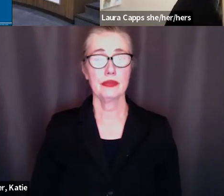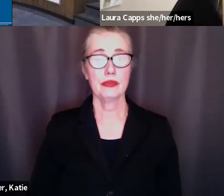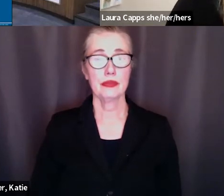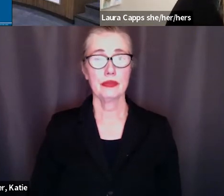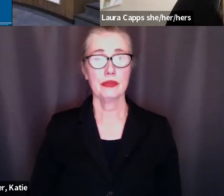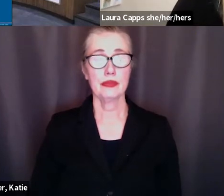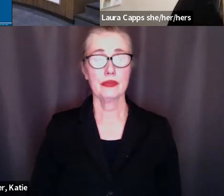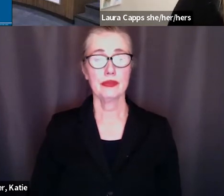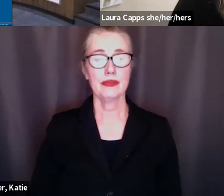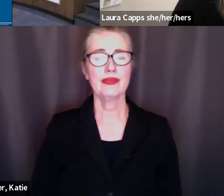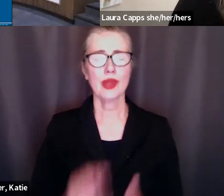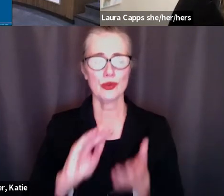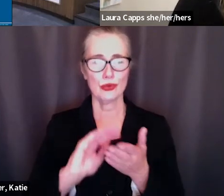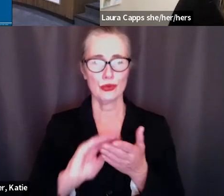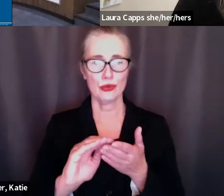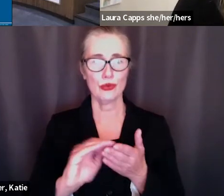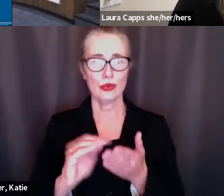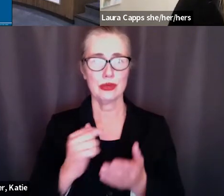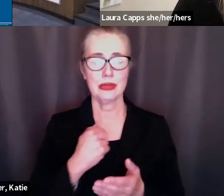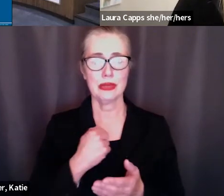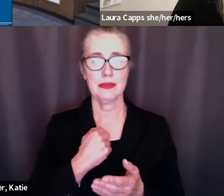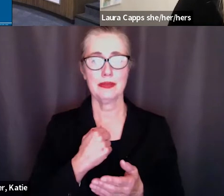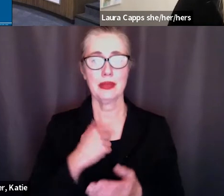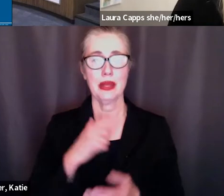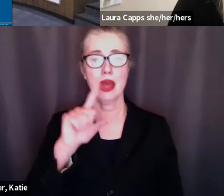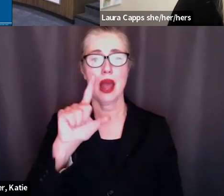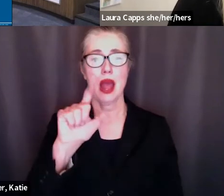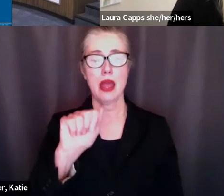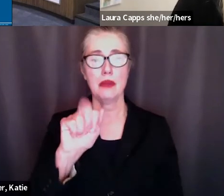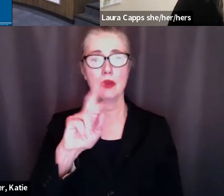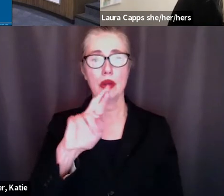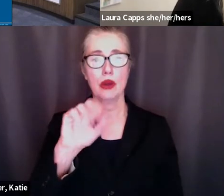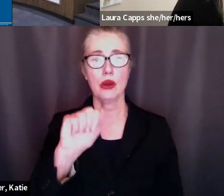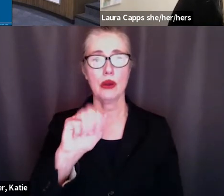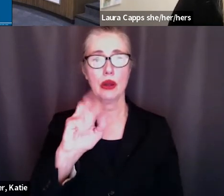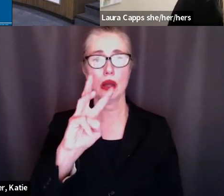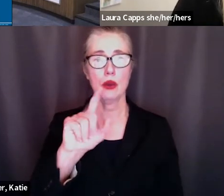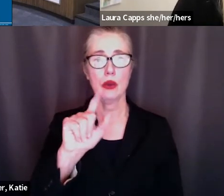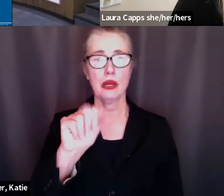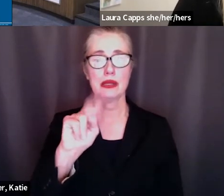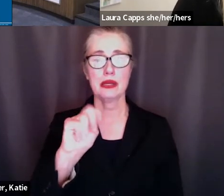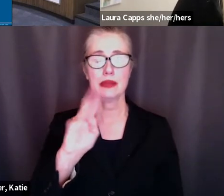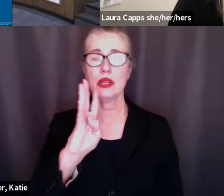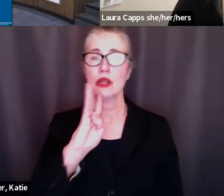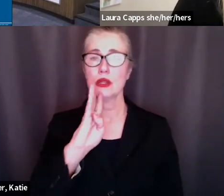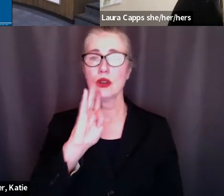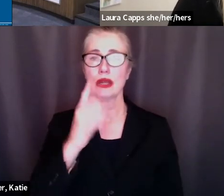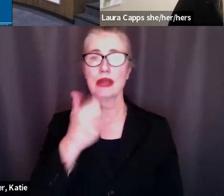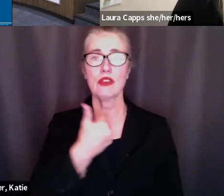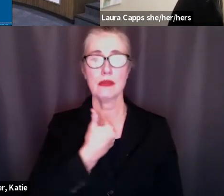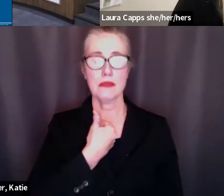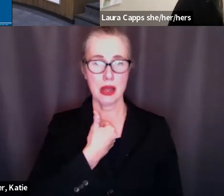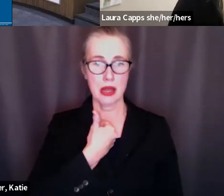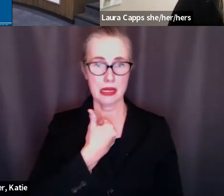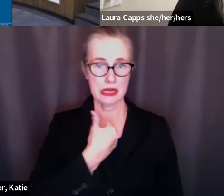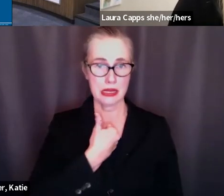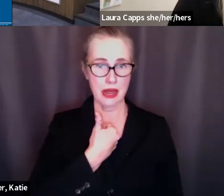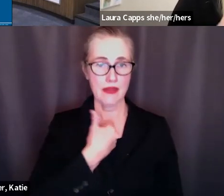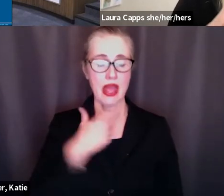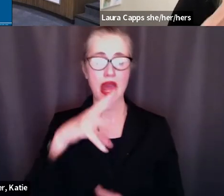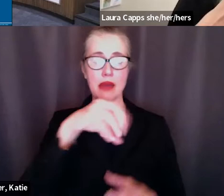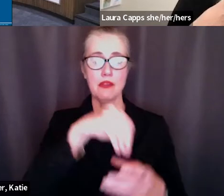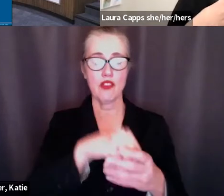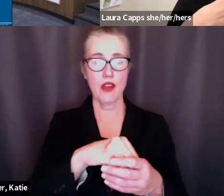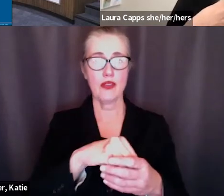excuse me i'm laura wilson i'm speaking on behalf of myself and as a member of the coalition for neighborhood